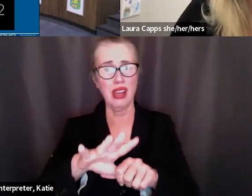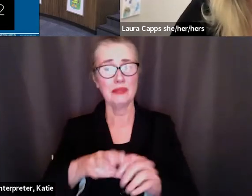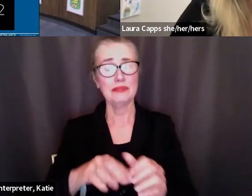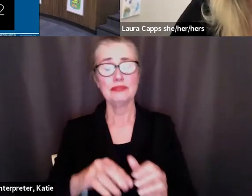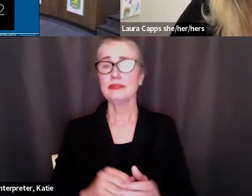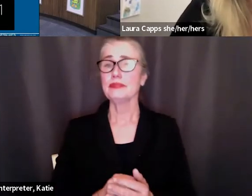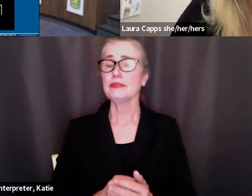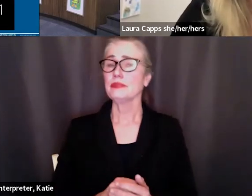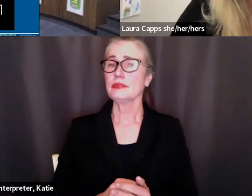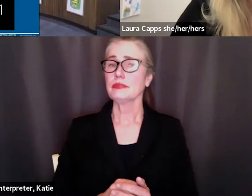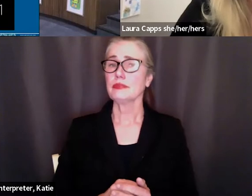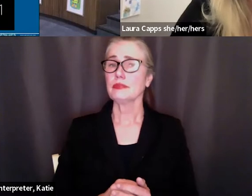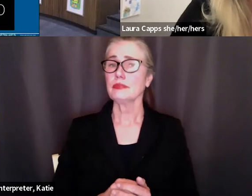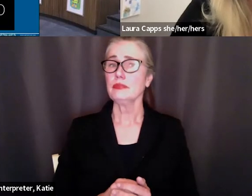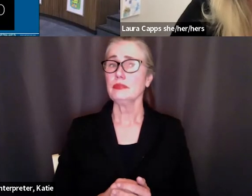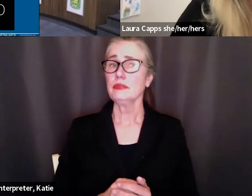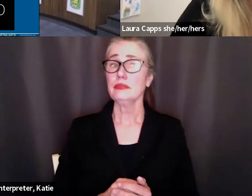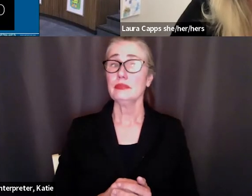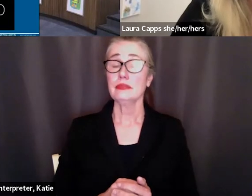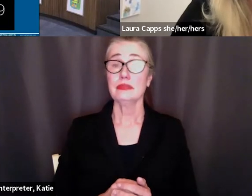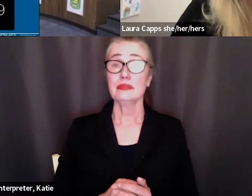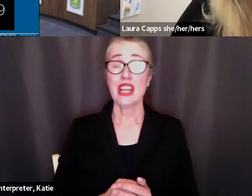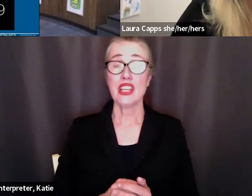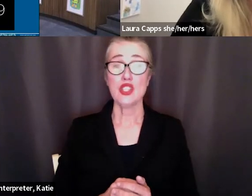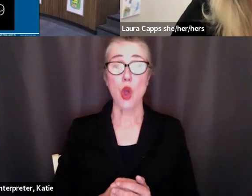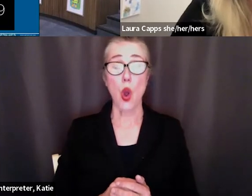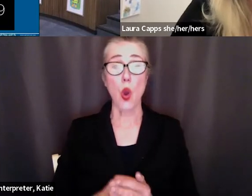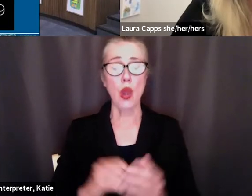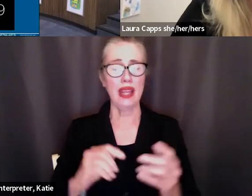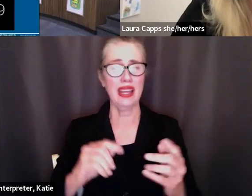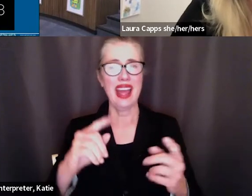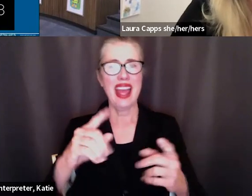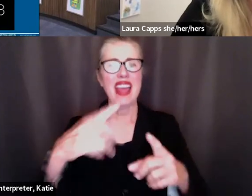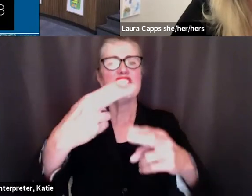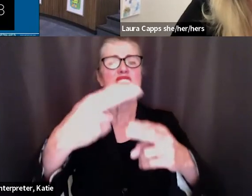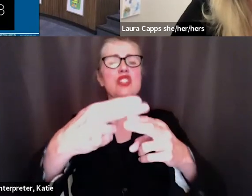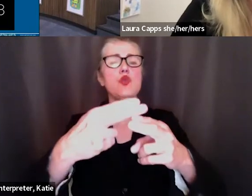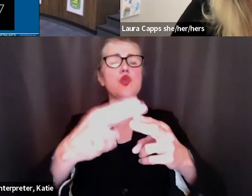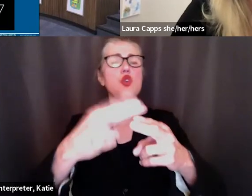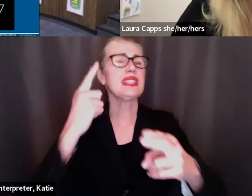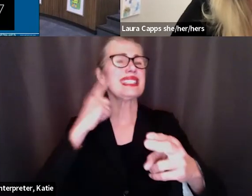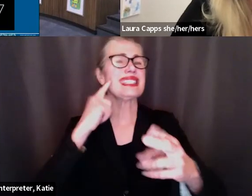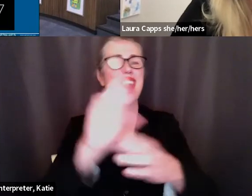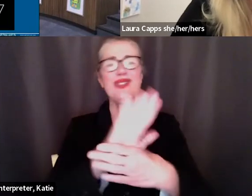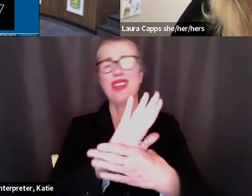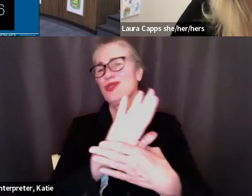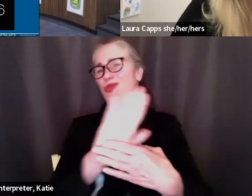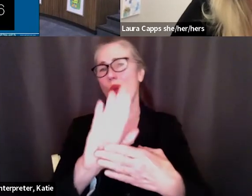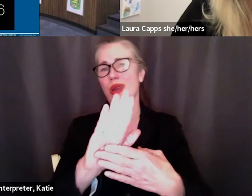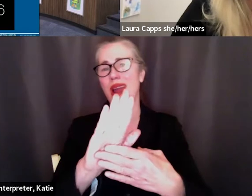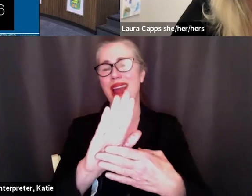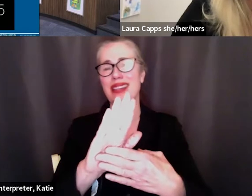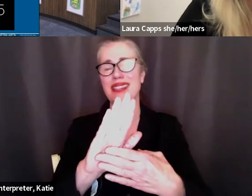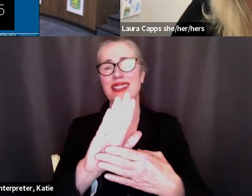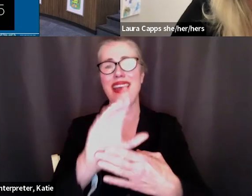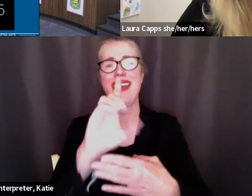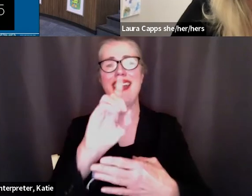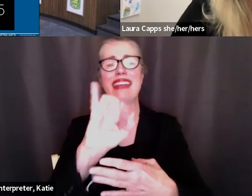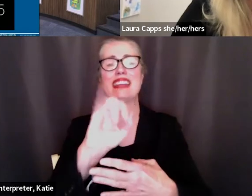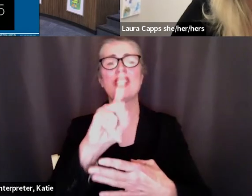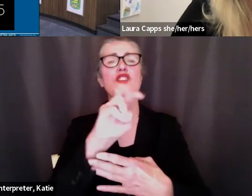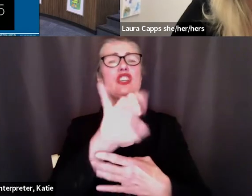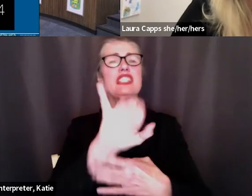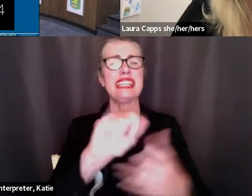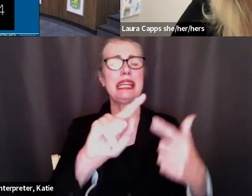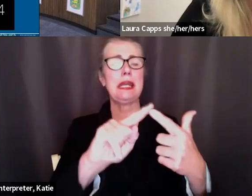say diversity equity inclusion it sounds also nice but it is a